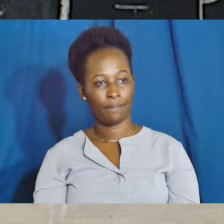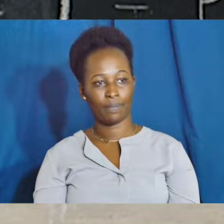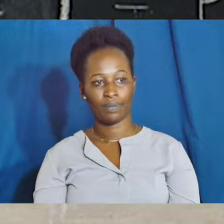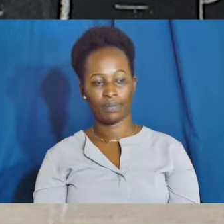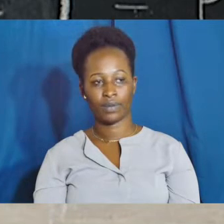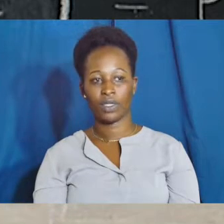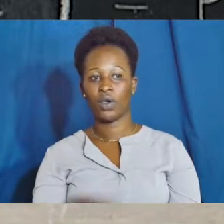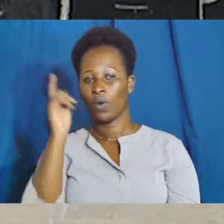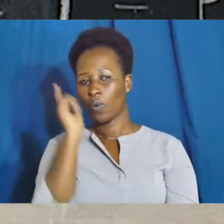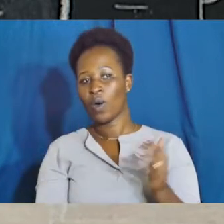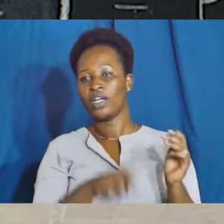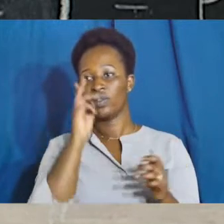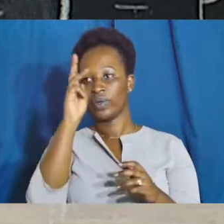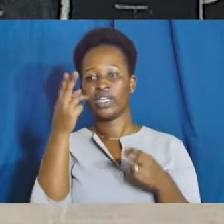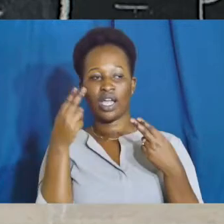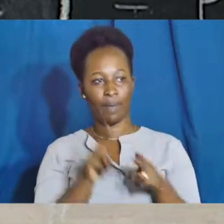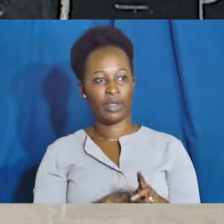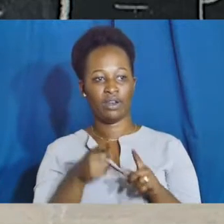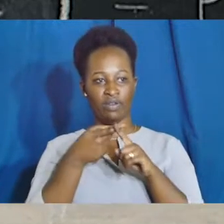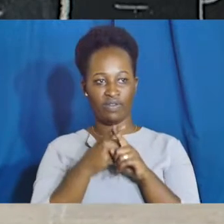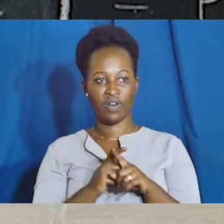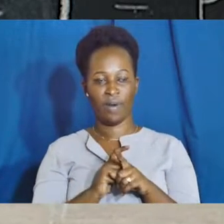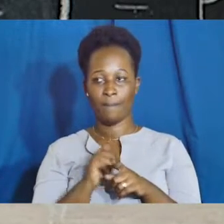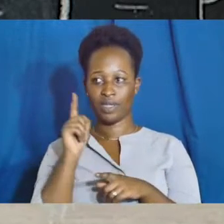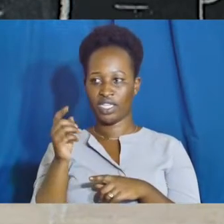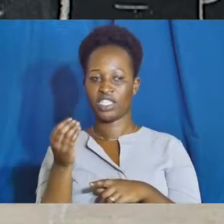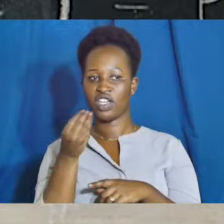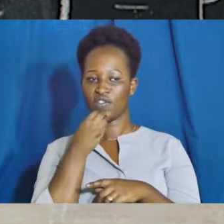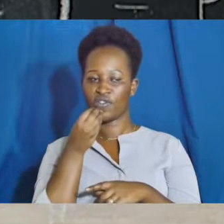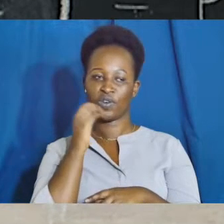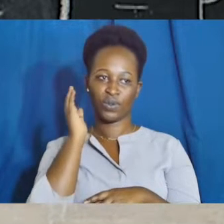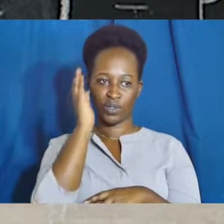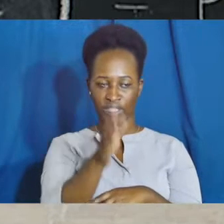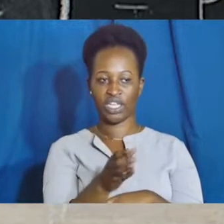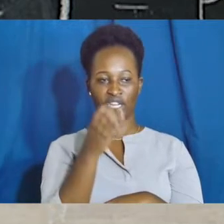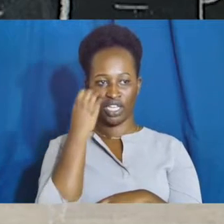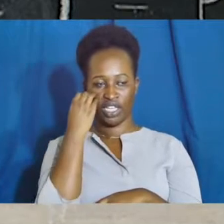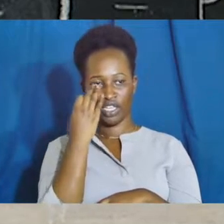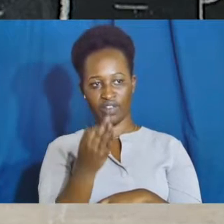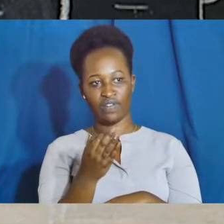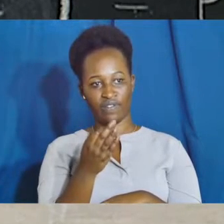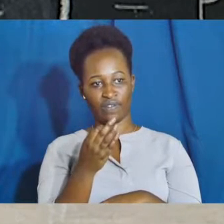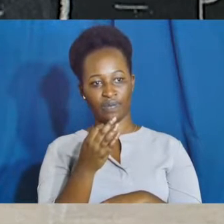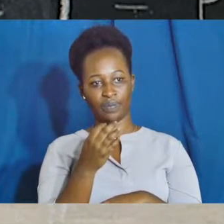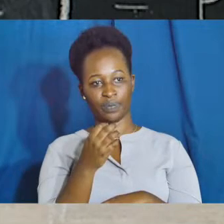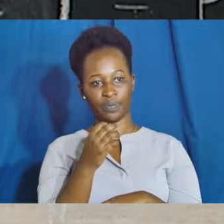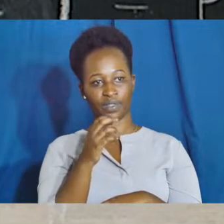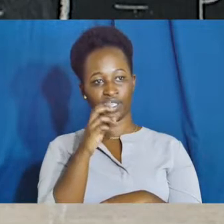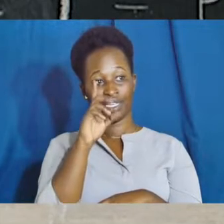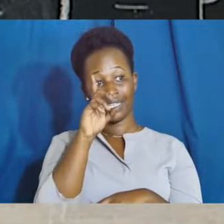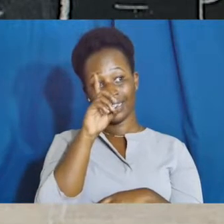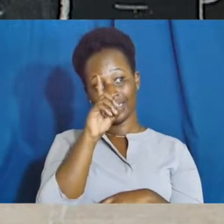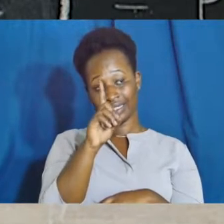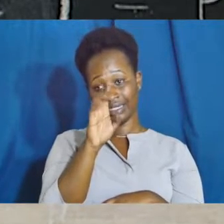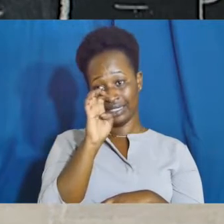What will happen from this food chain if the deer is removed? That